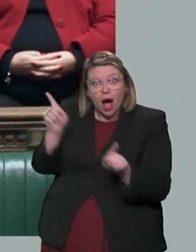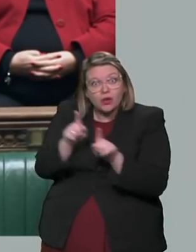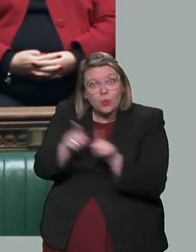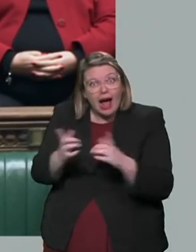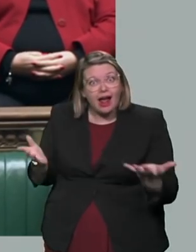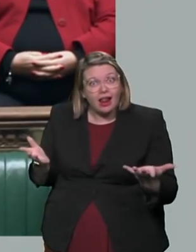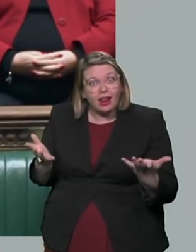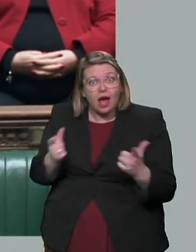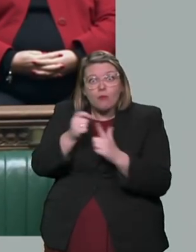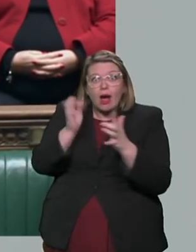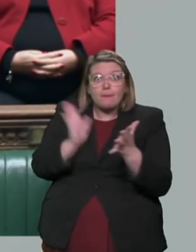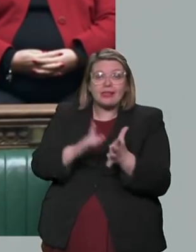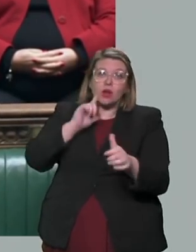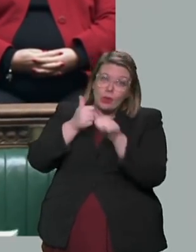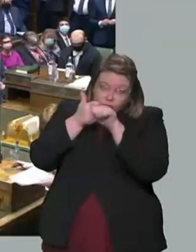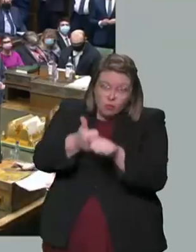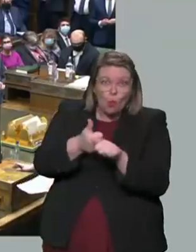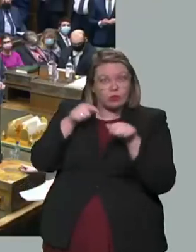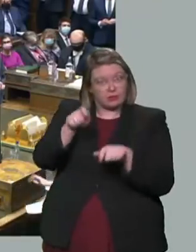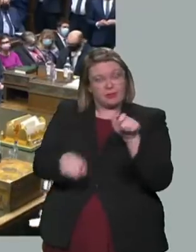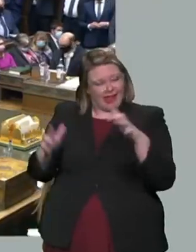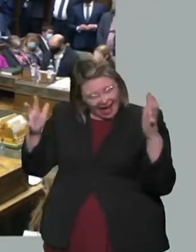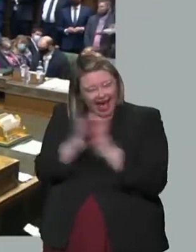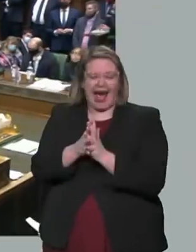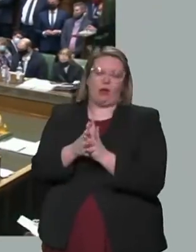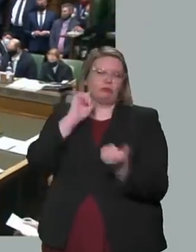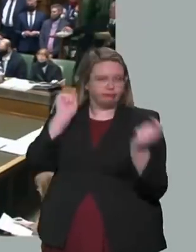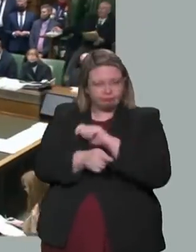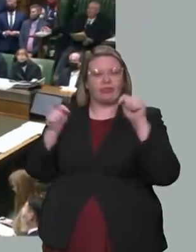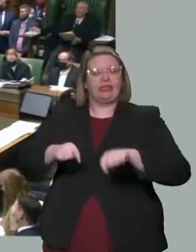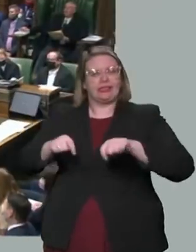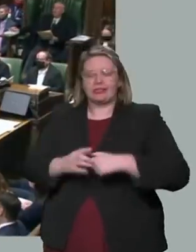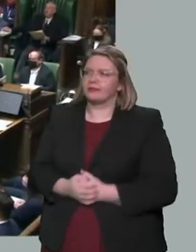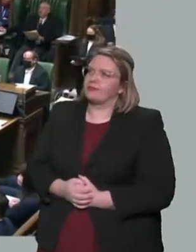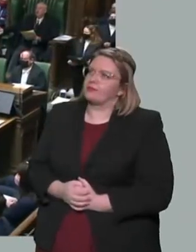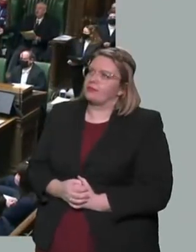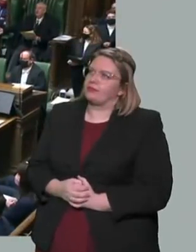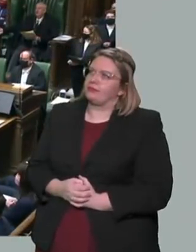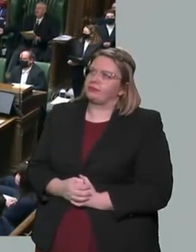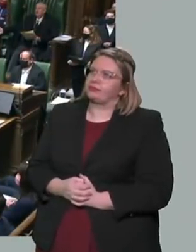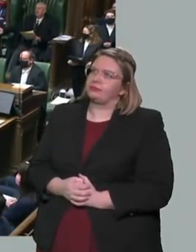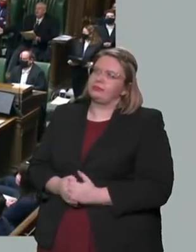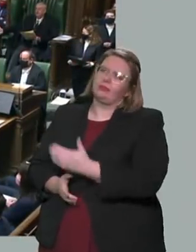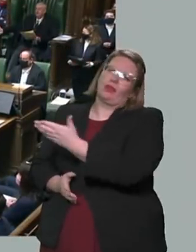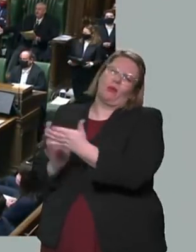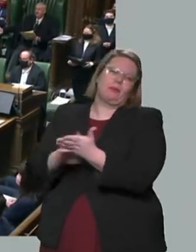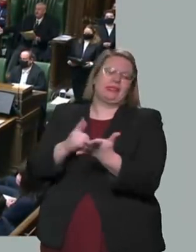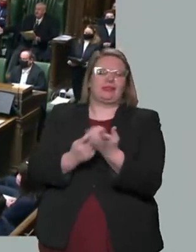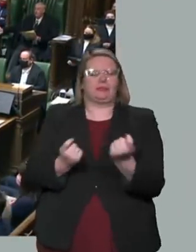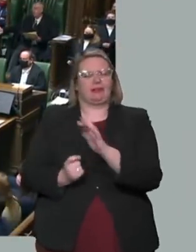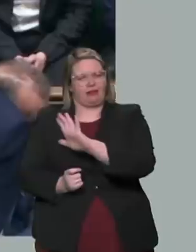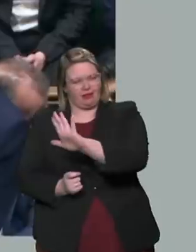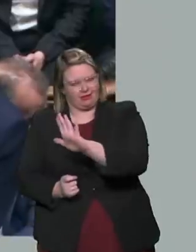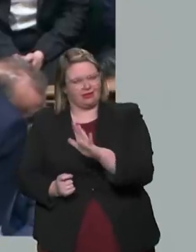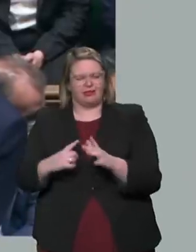Prime Minister do to get a grip of this? Mr. Speaker, I know that it's great to be here with the